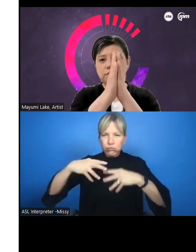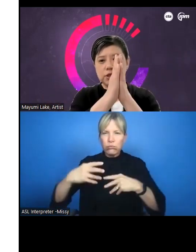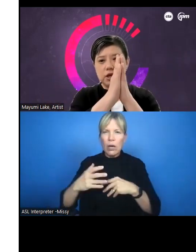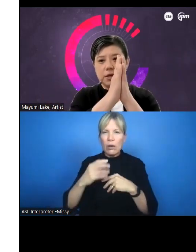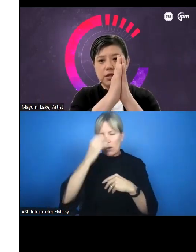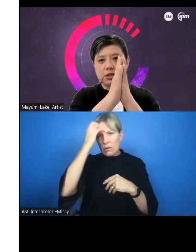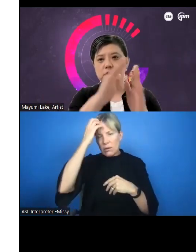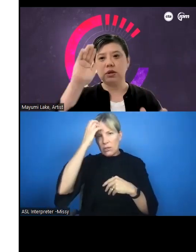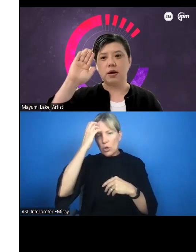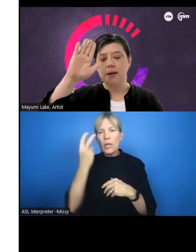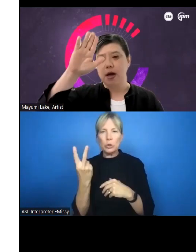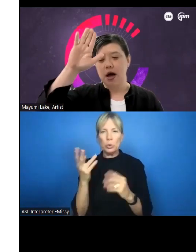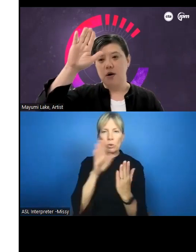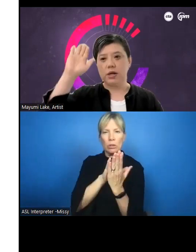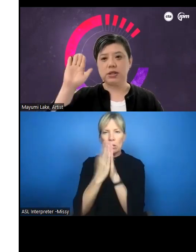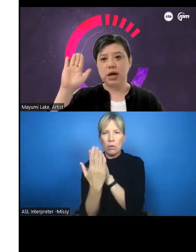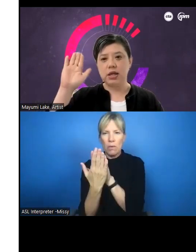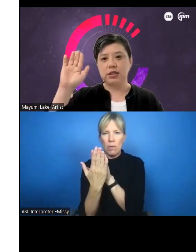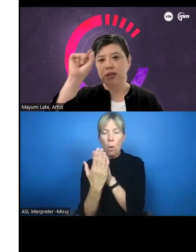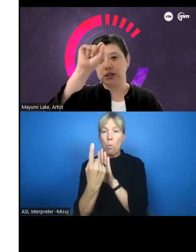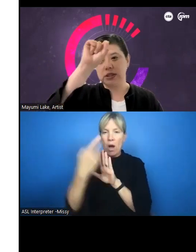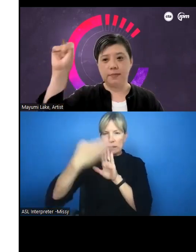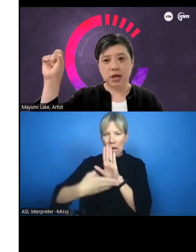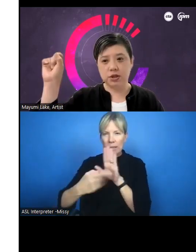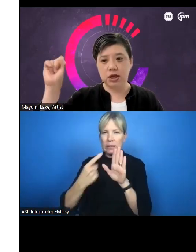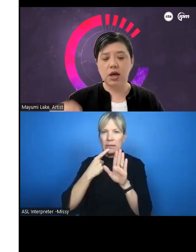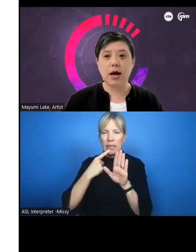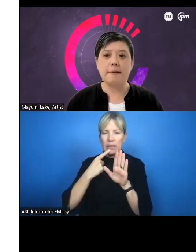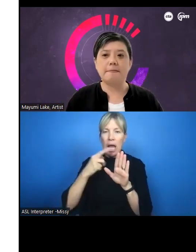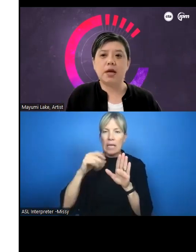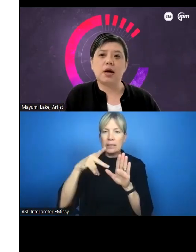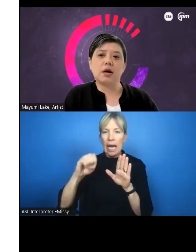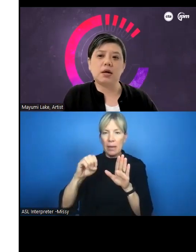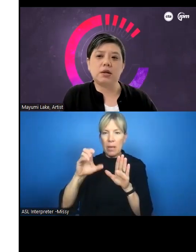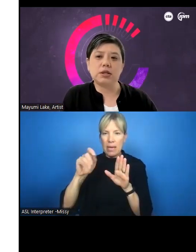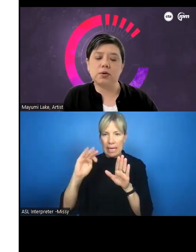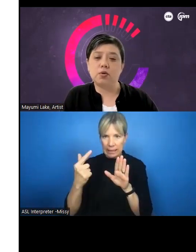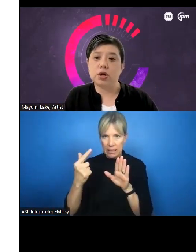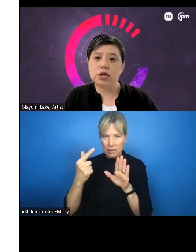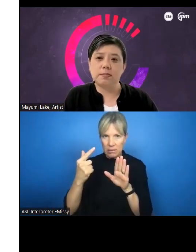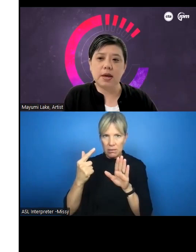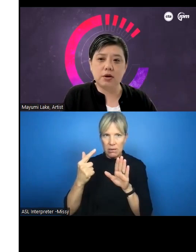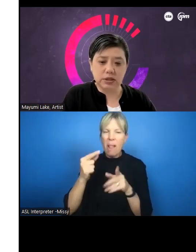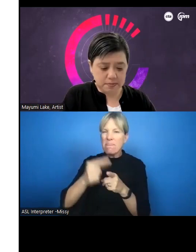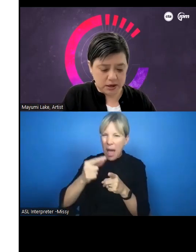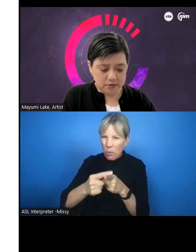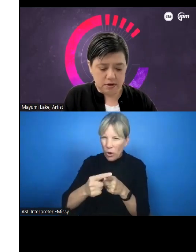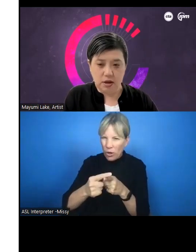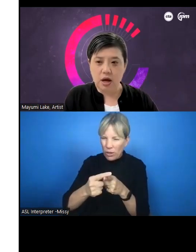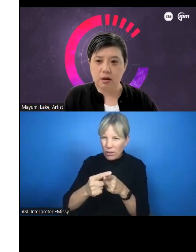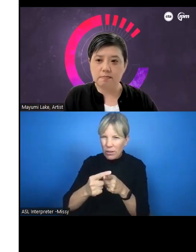a double-sided piece. So the one side, it says typecasting. This word is made with